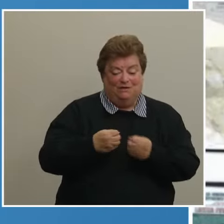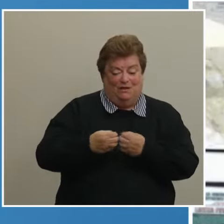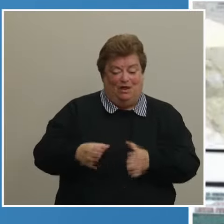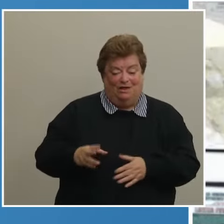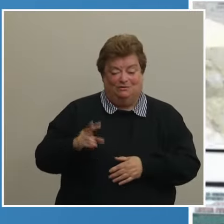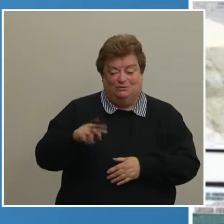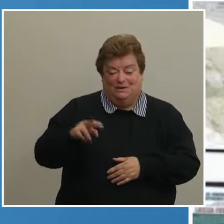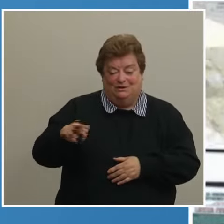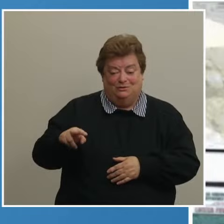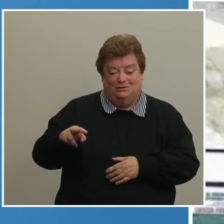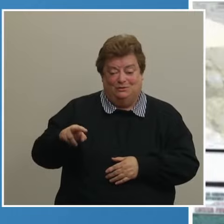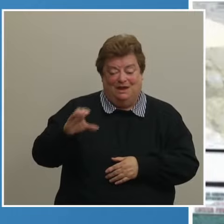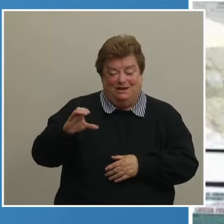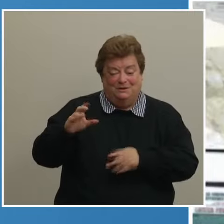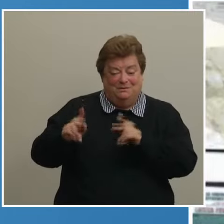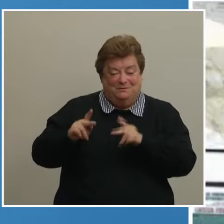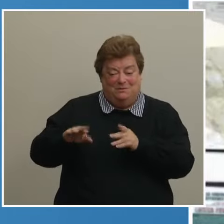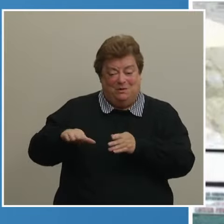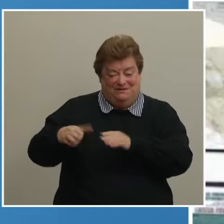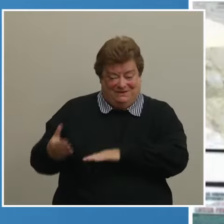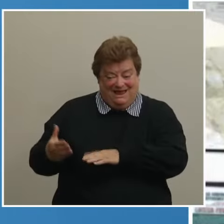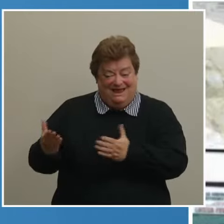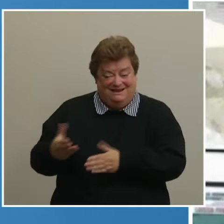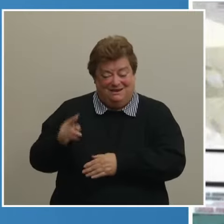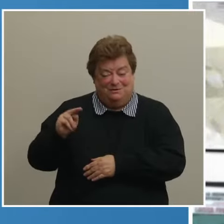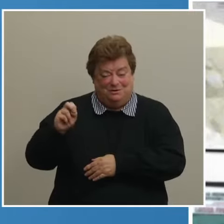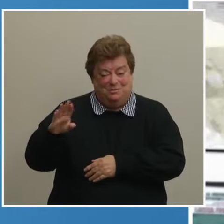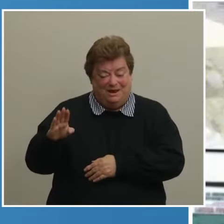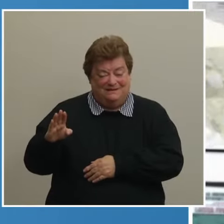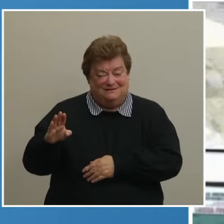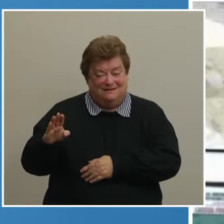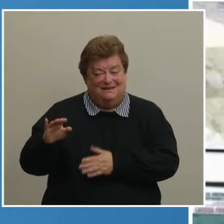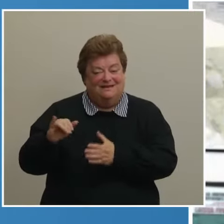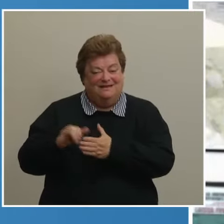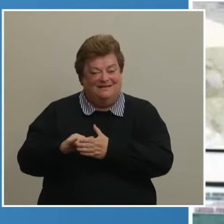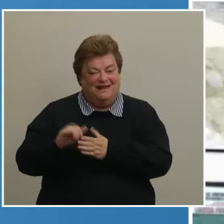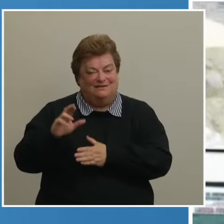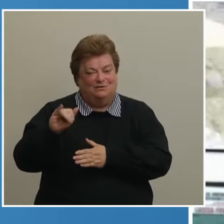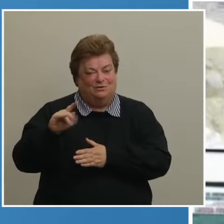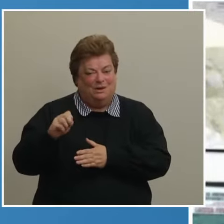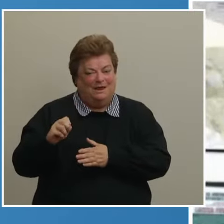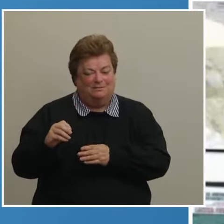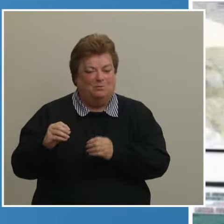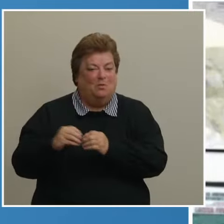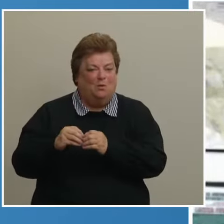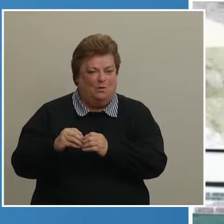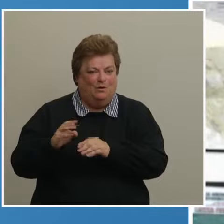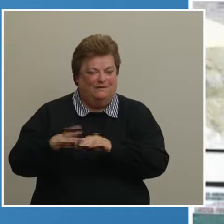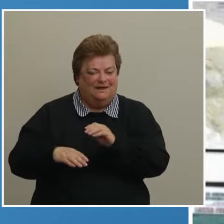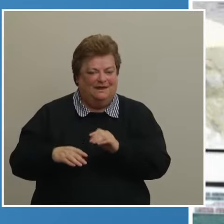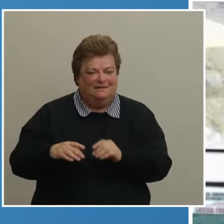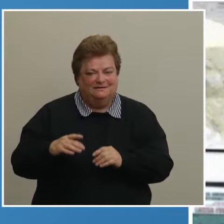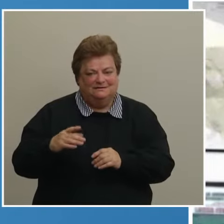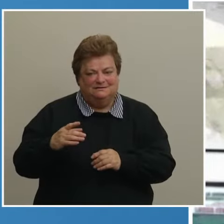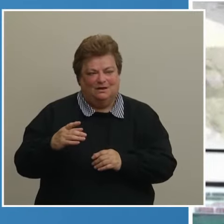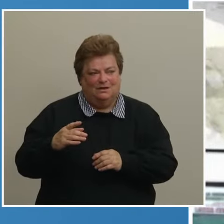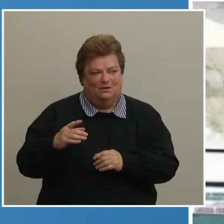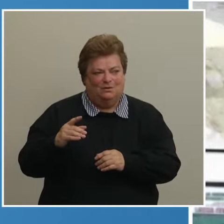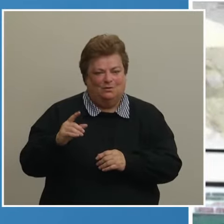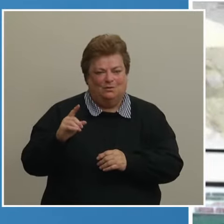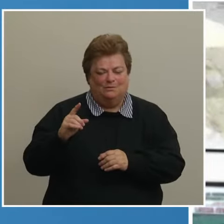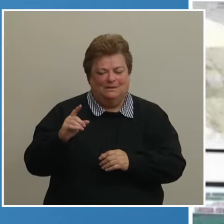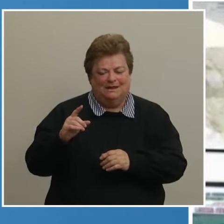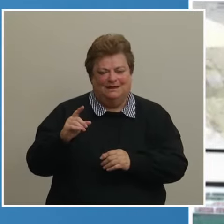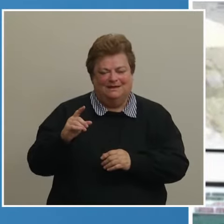people in the state of Nebraska. That's a rate well beyond 1 per 1,000. It's about 1 in 870. I just